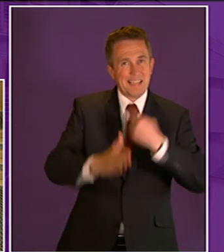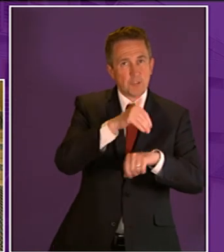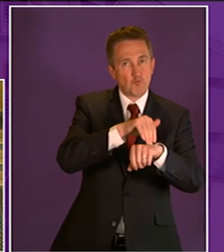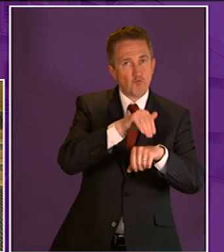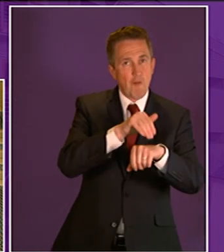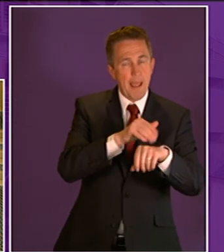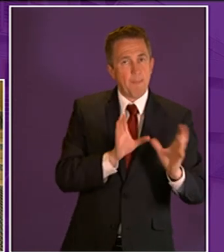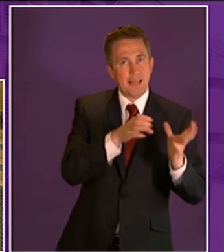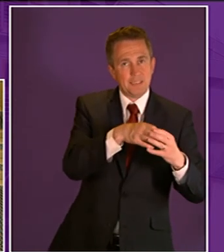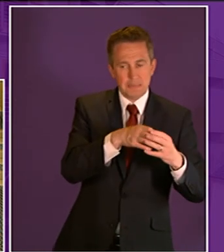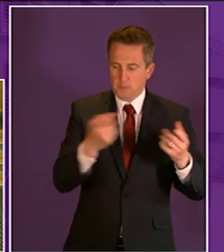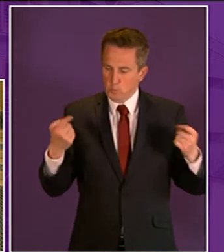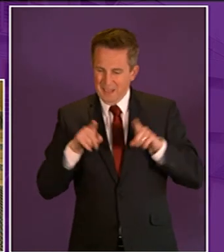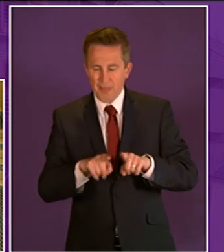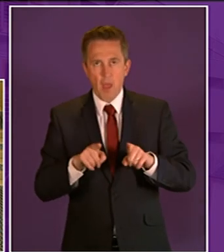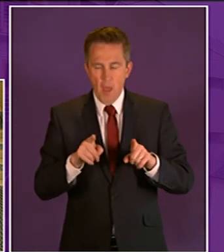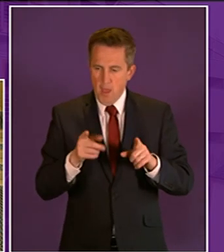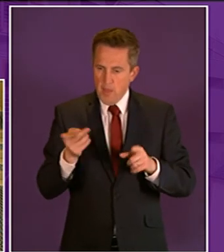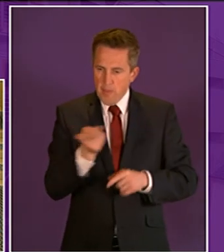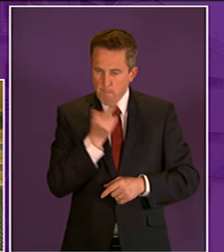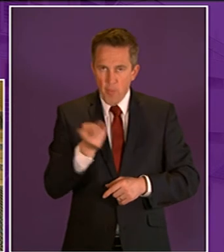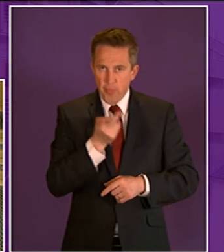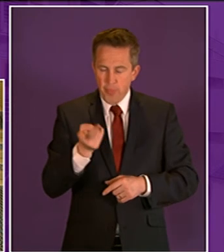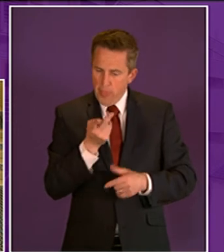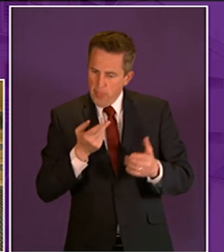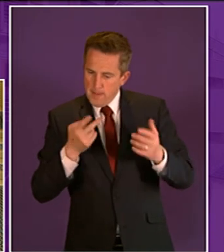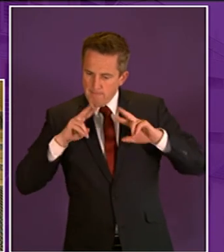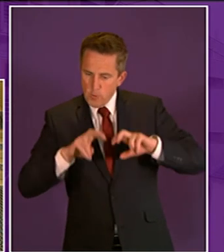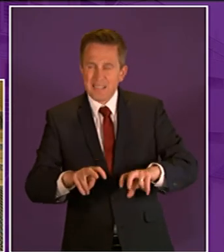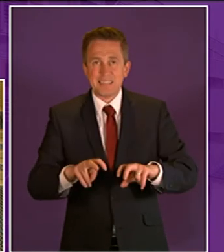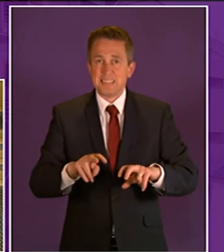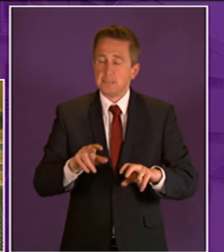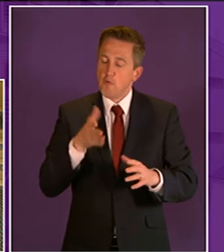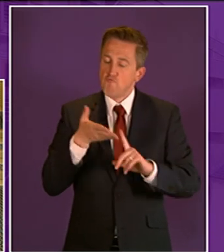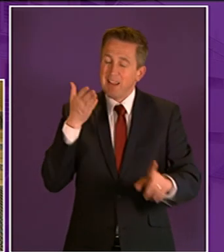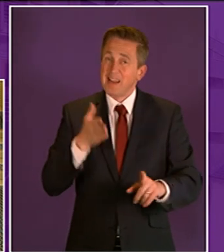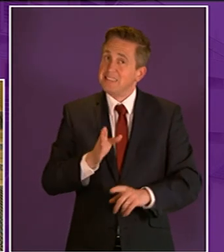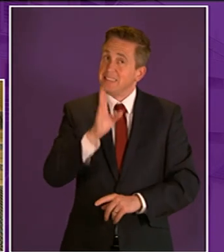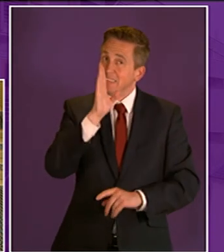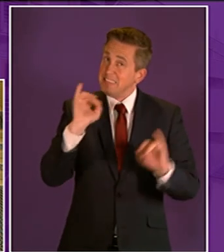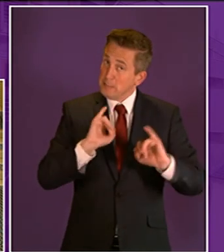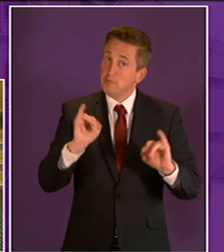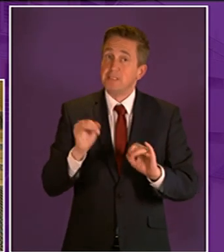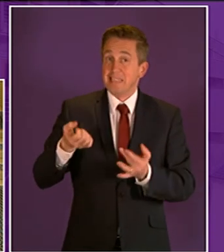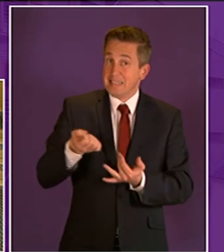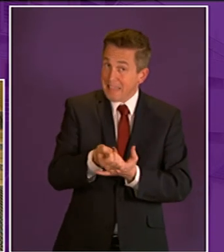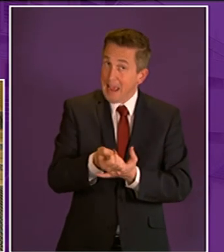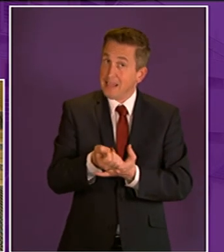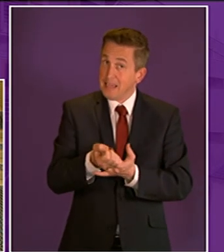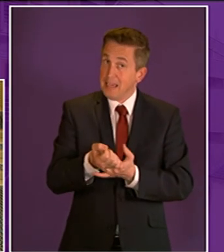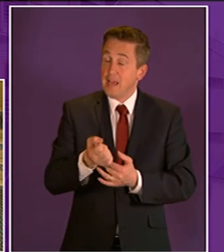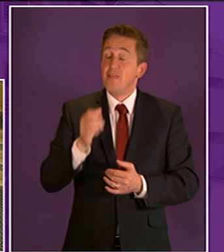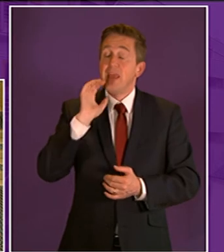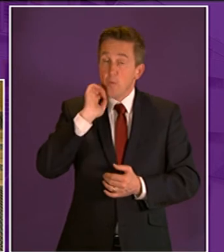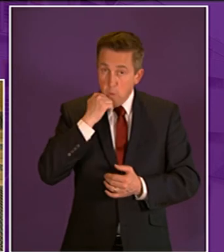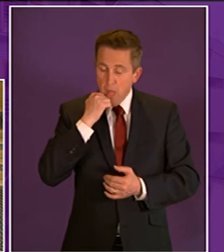Agency are ready at treating this as a very, very serious attack and will be giving it their full